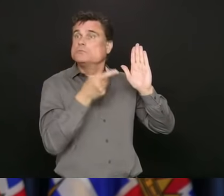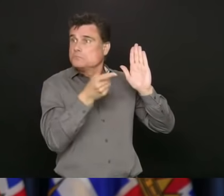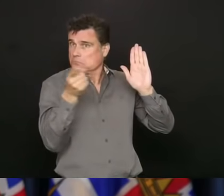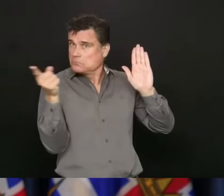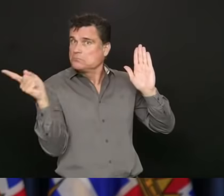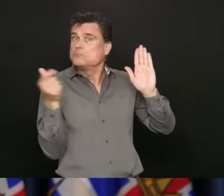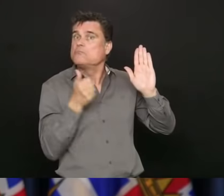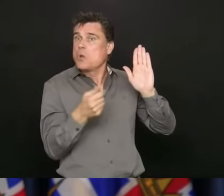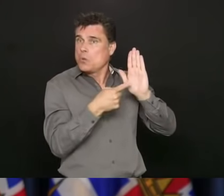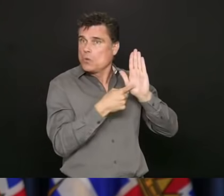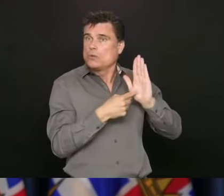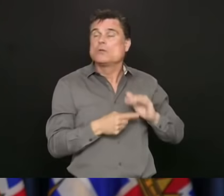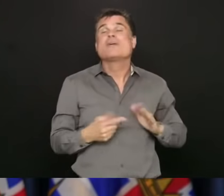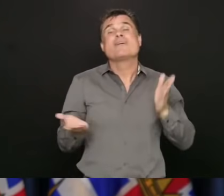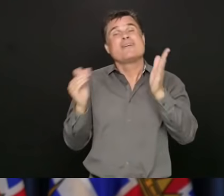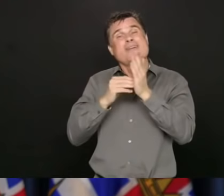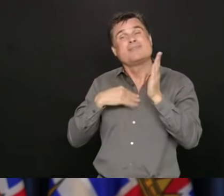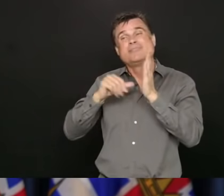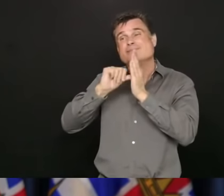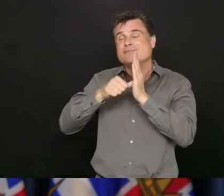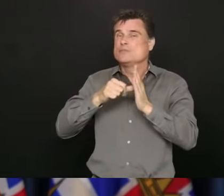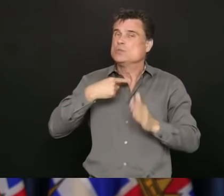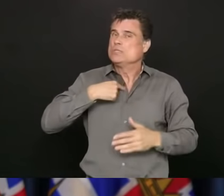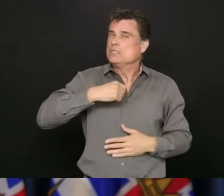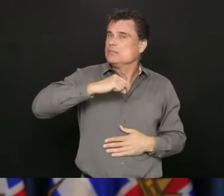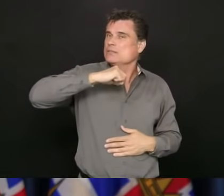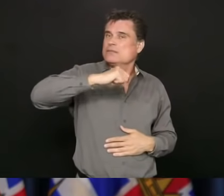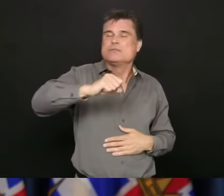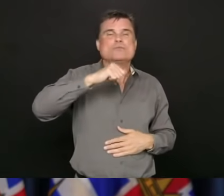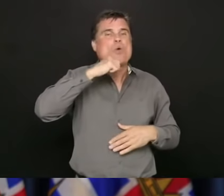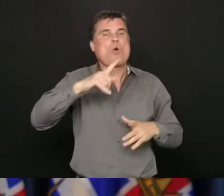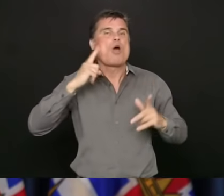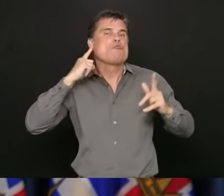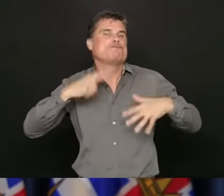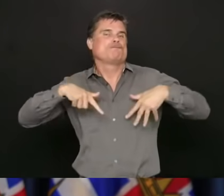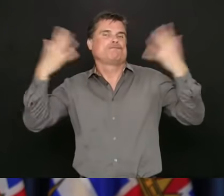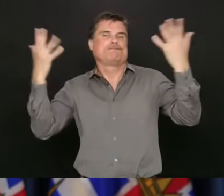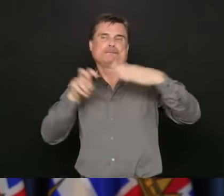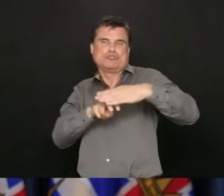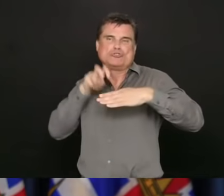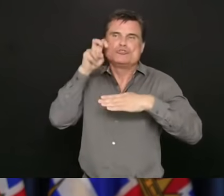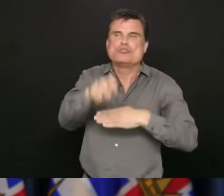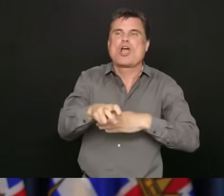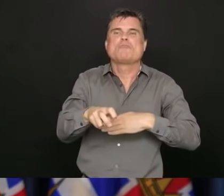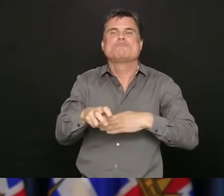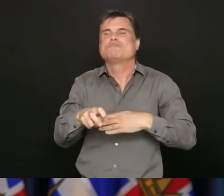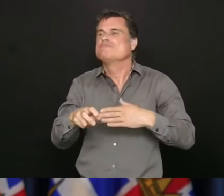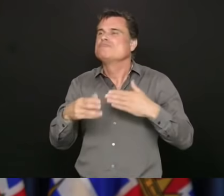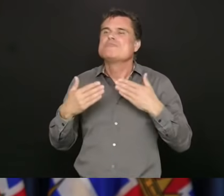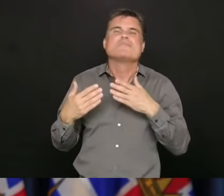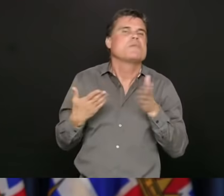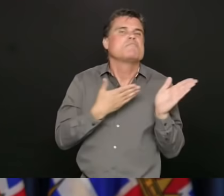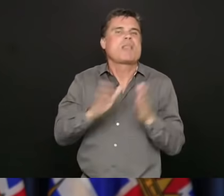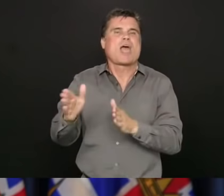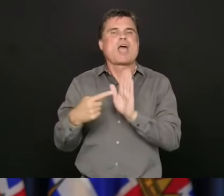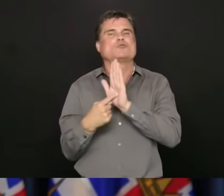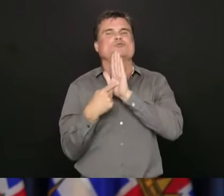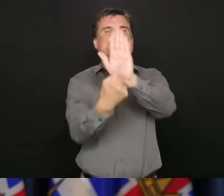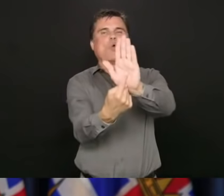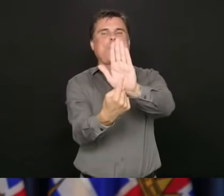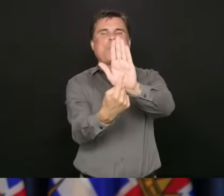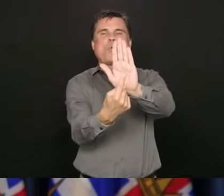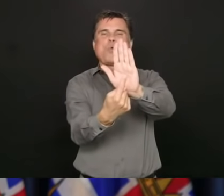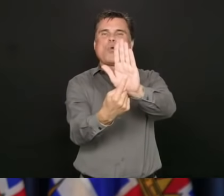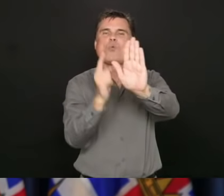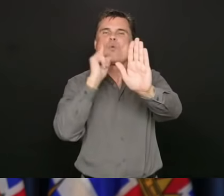yet. Those parts of the economy that are ready to go, they're working independently. They're working with government to make sure that when the day